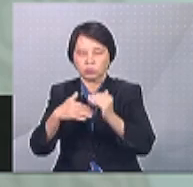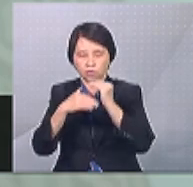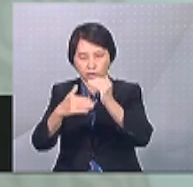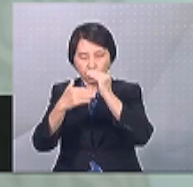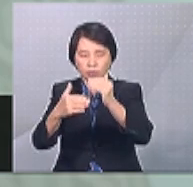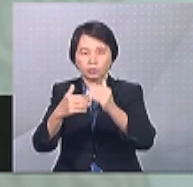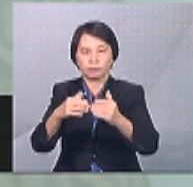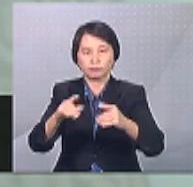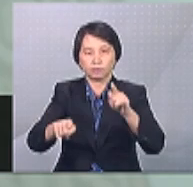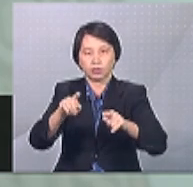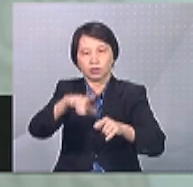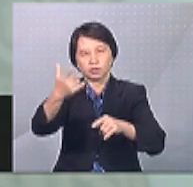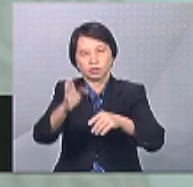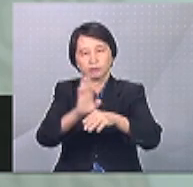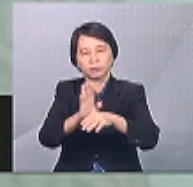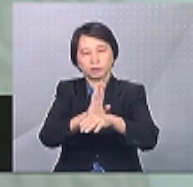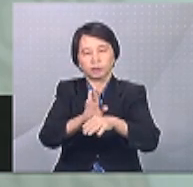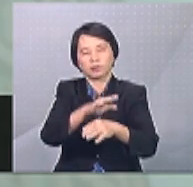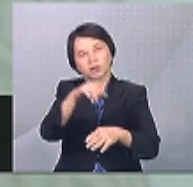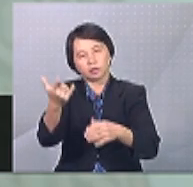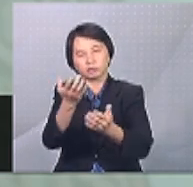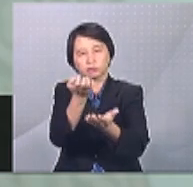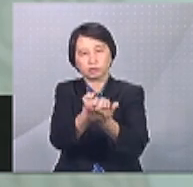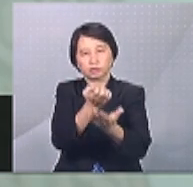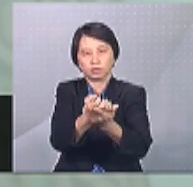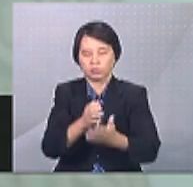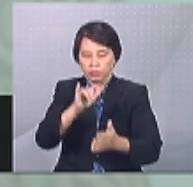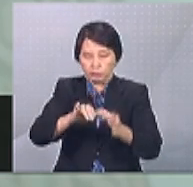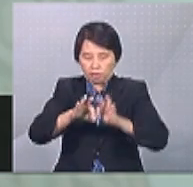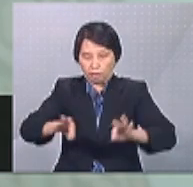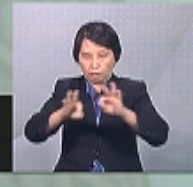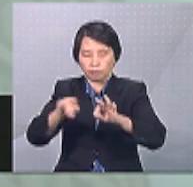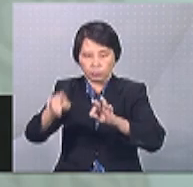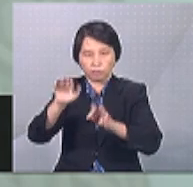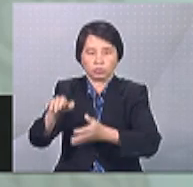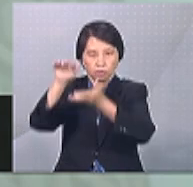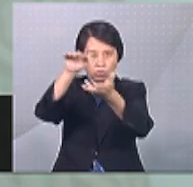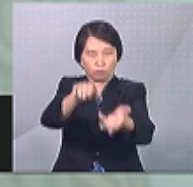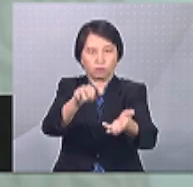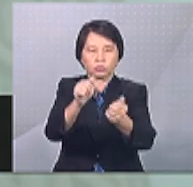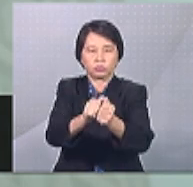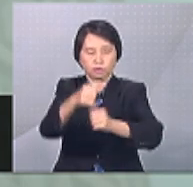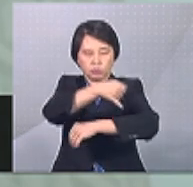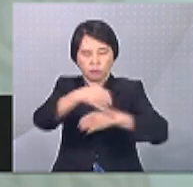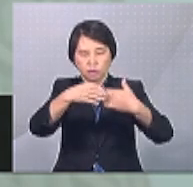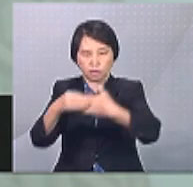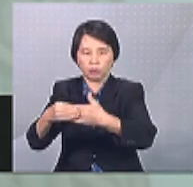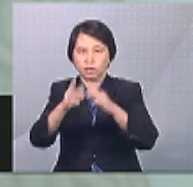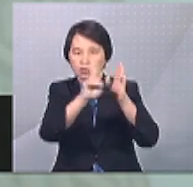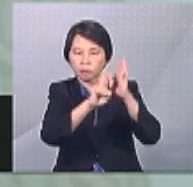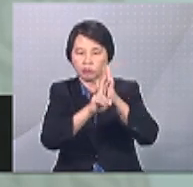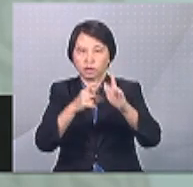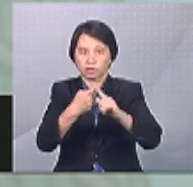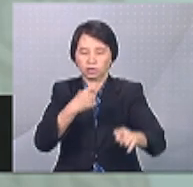of other businesses, other economy. And more important that they have to comply with the guidelines and regulation from the Ministry